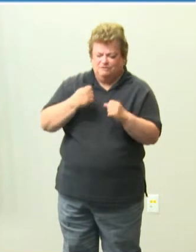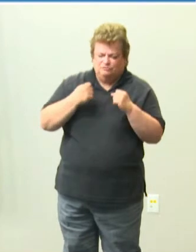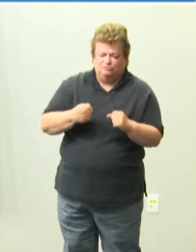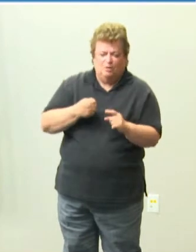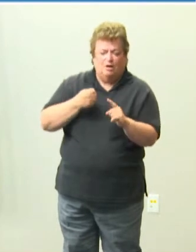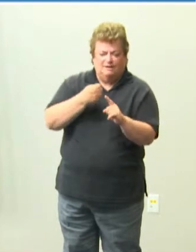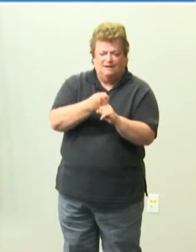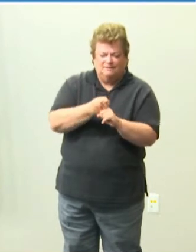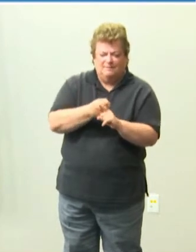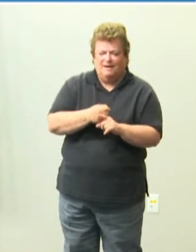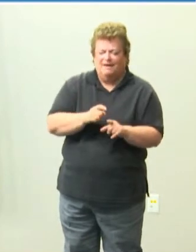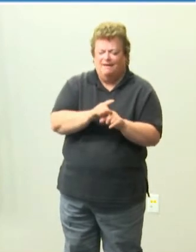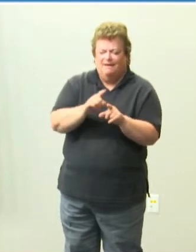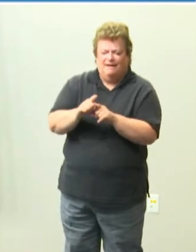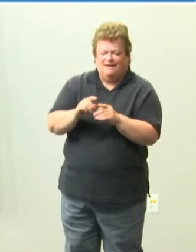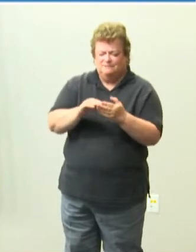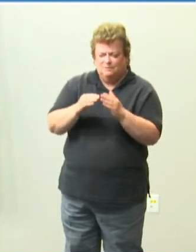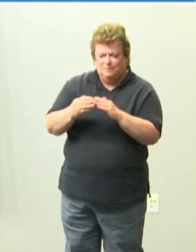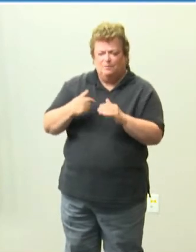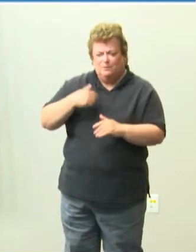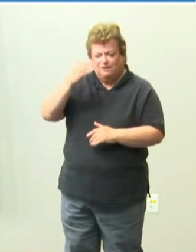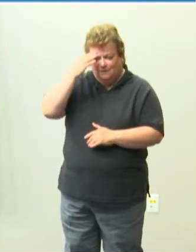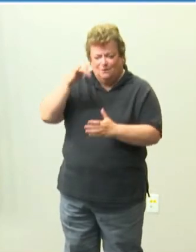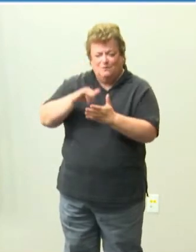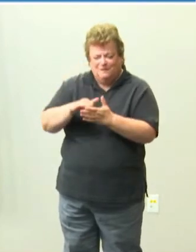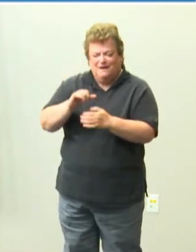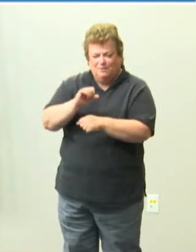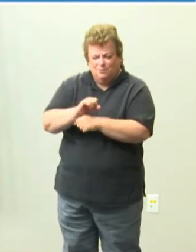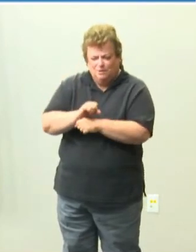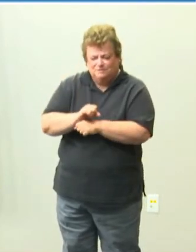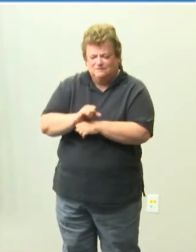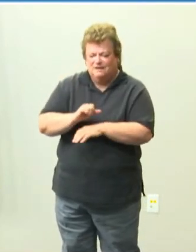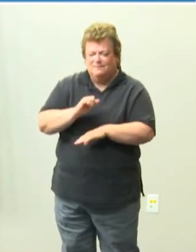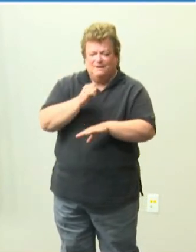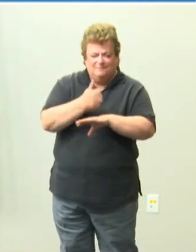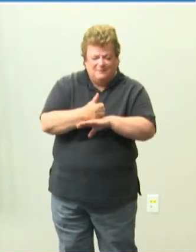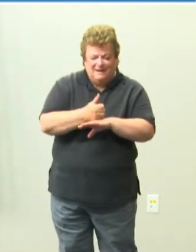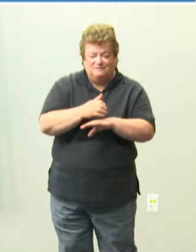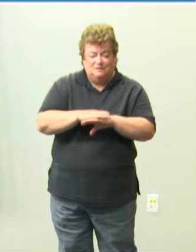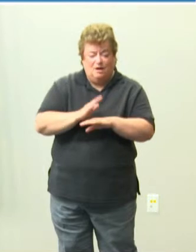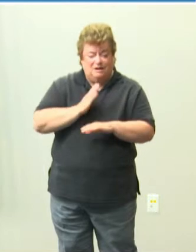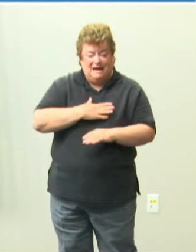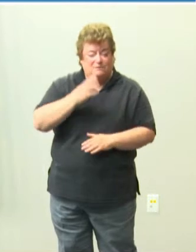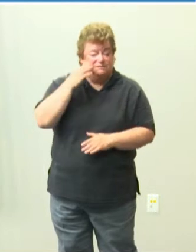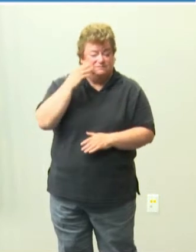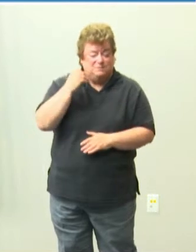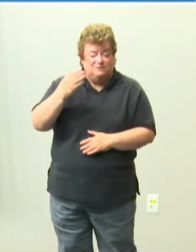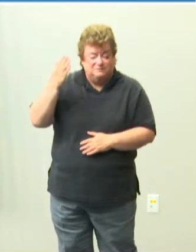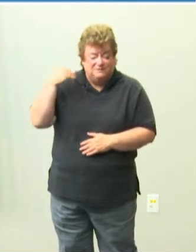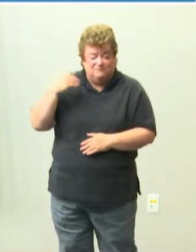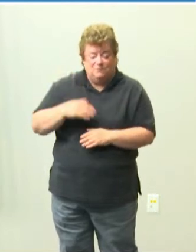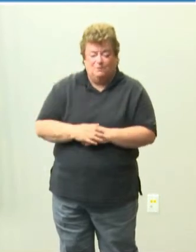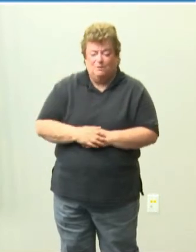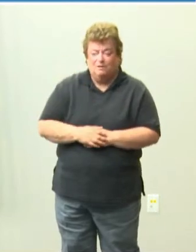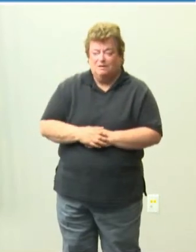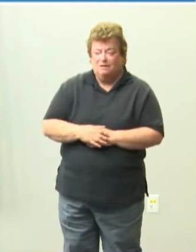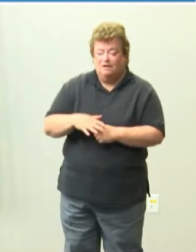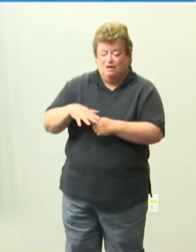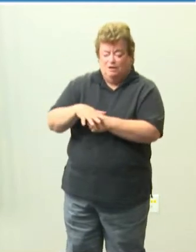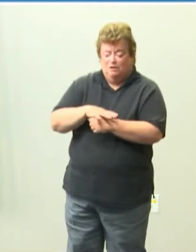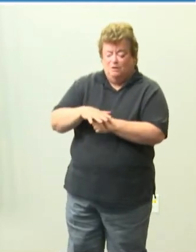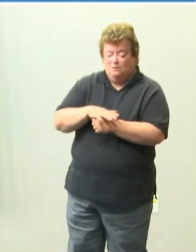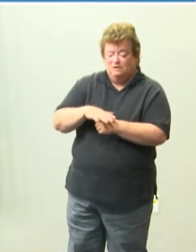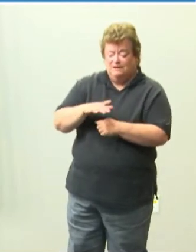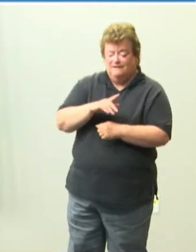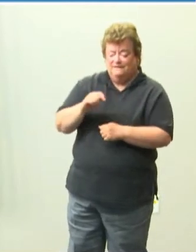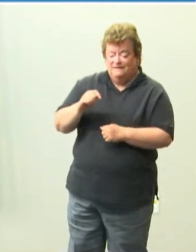as a community, we know masks work not only based on science, but firsthand experience. Locally, the previous mask